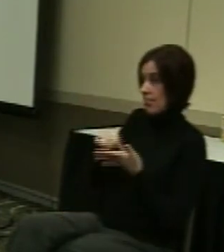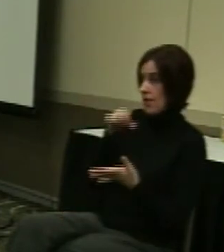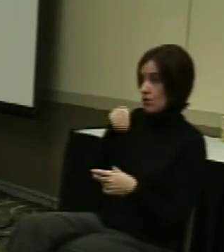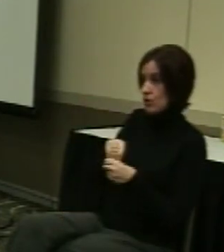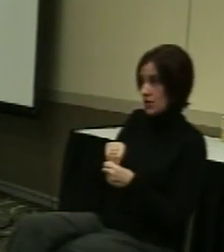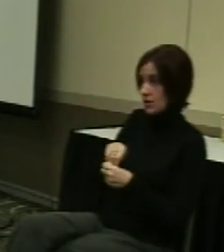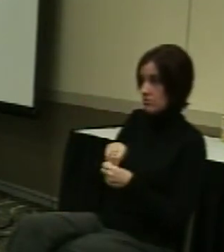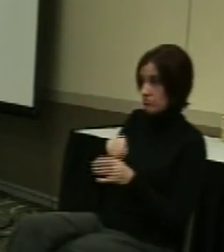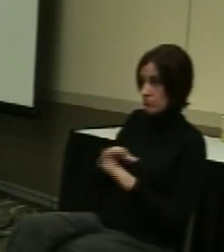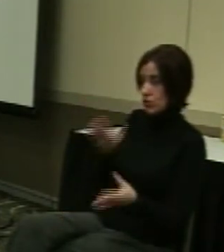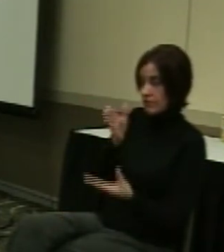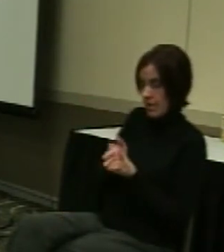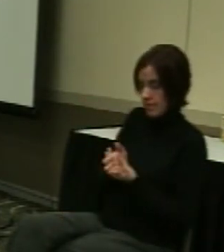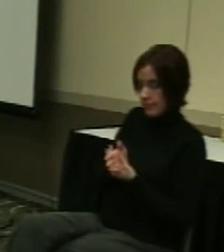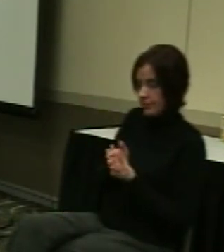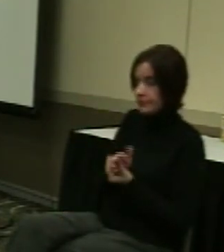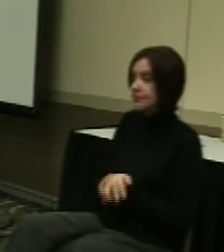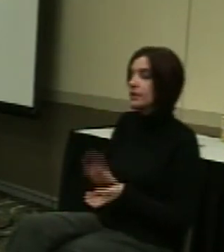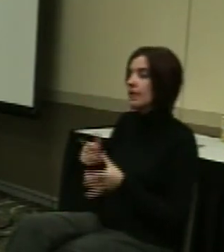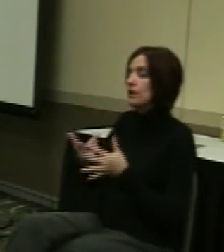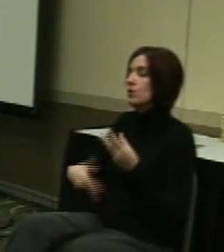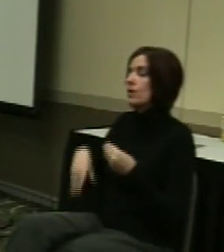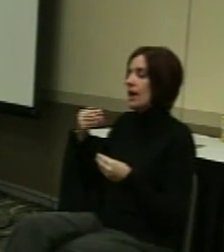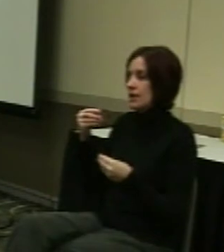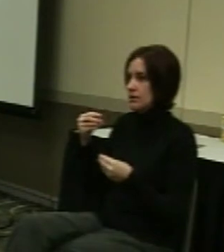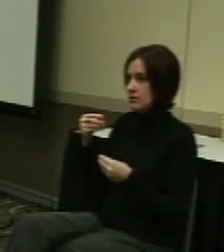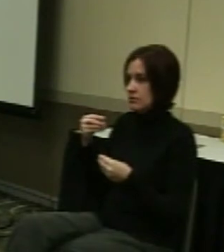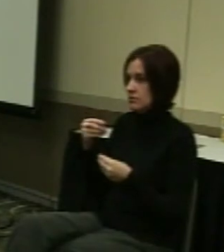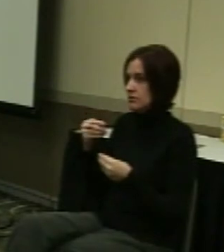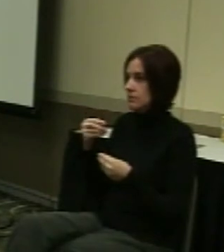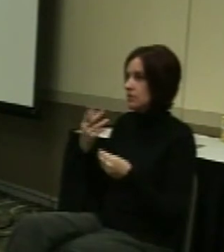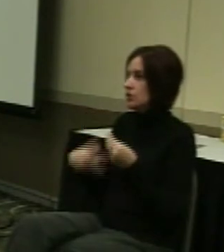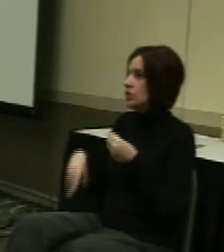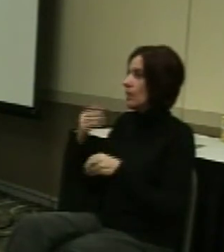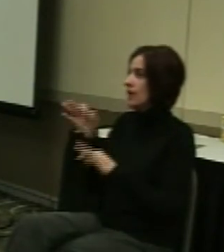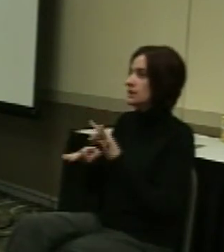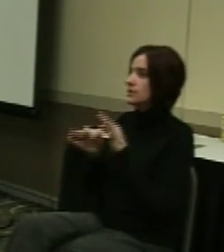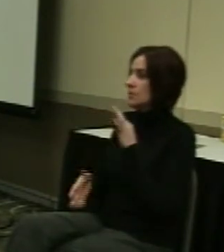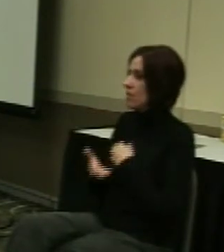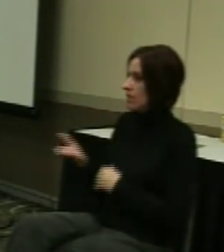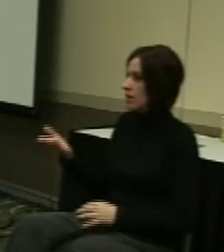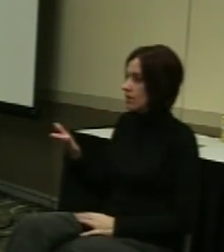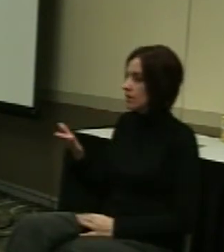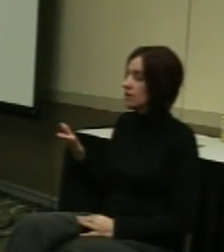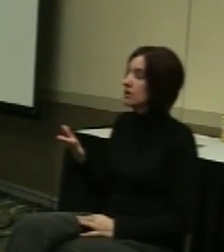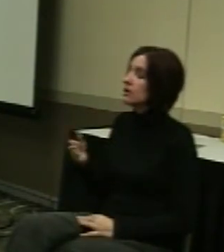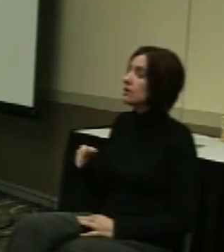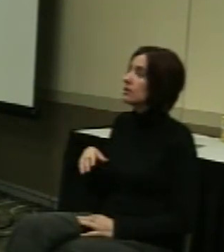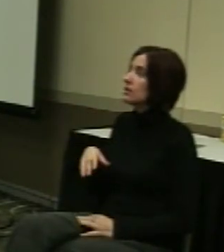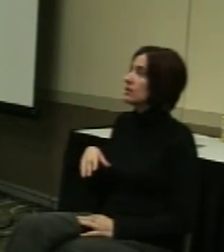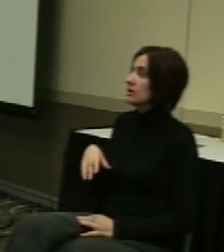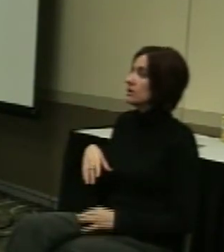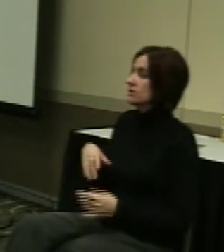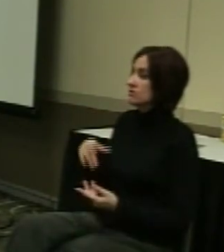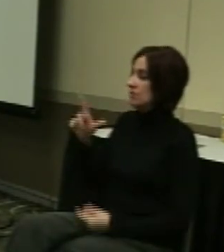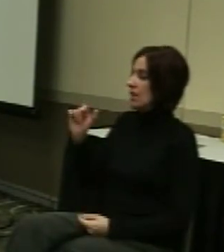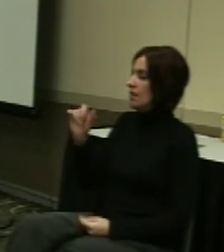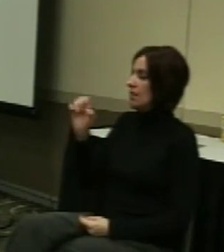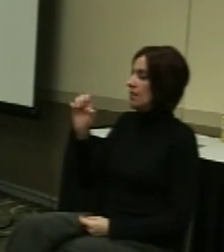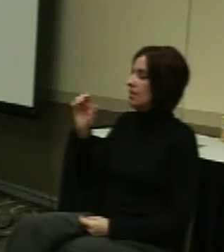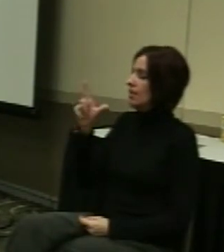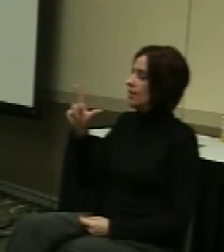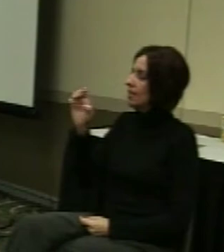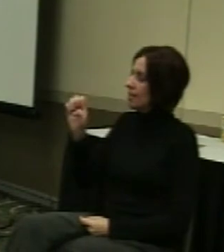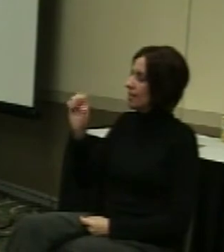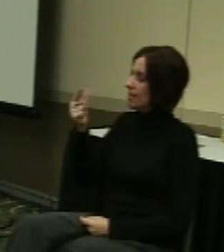child's file and add to it a simple thing, which I will offer to you, is a legend. And on